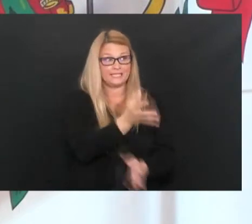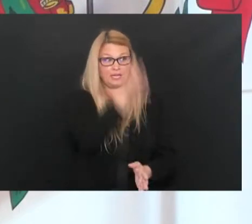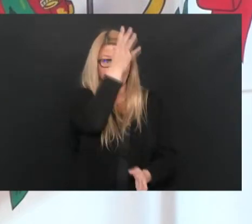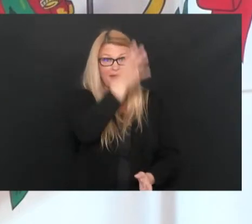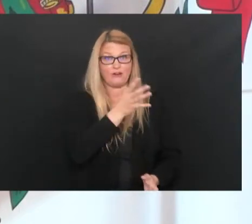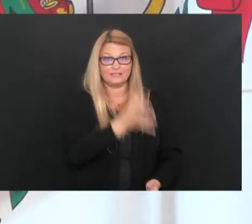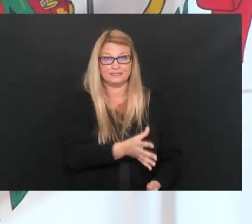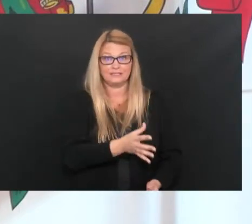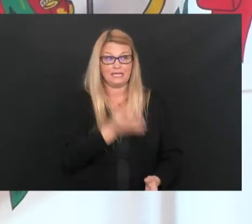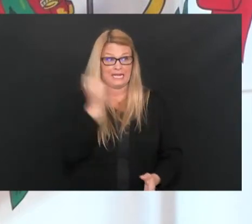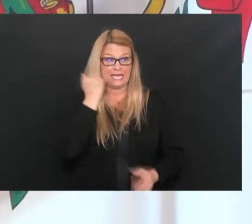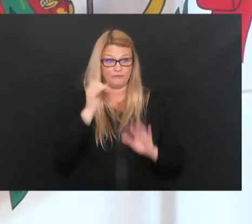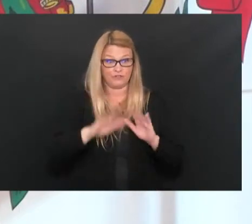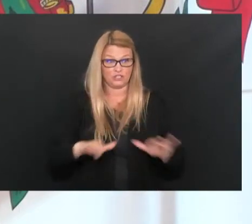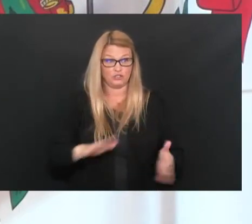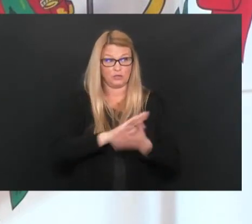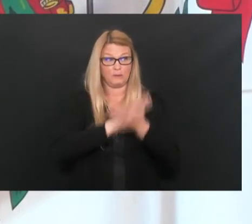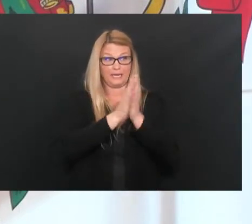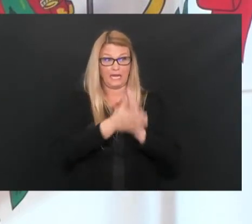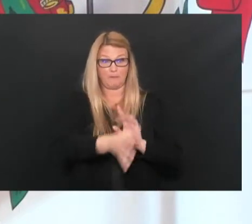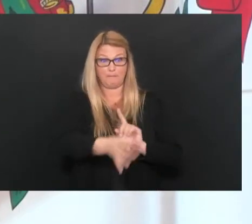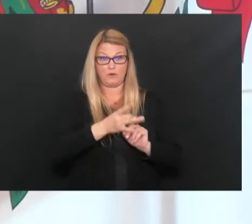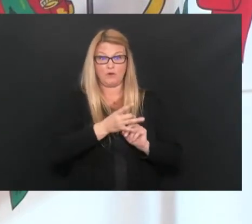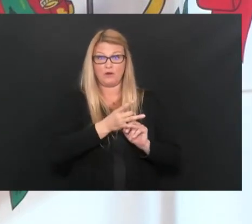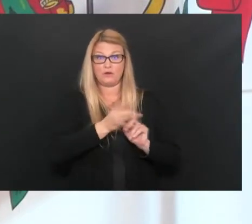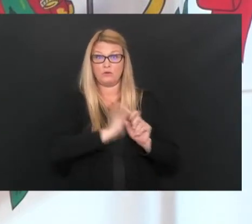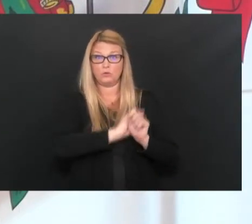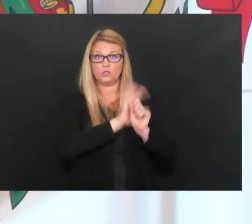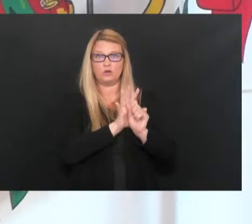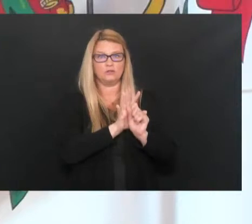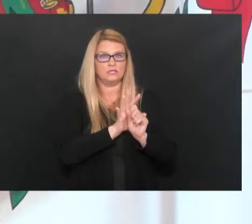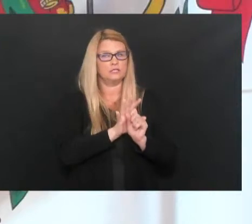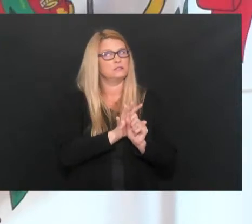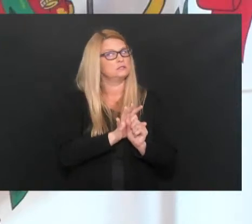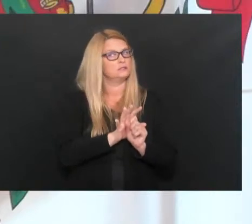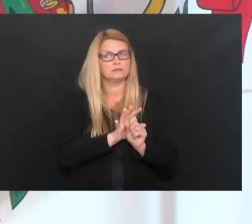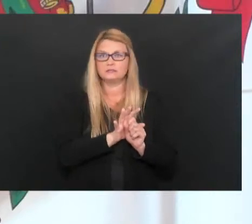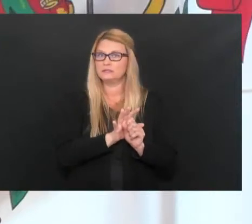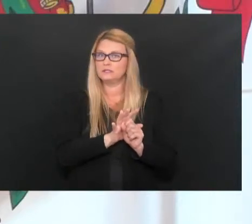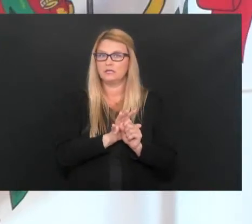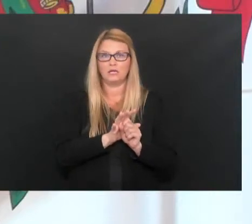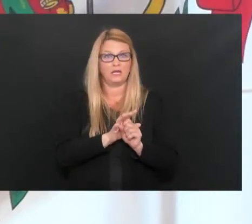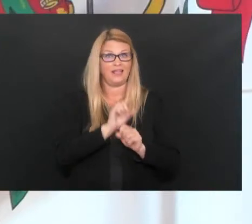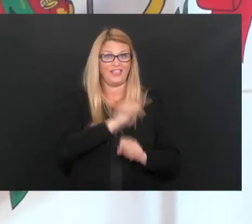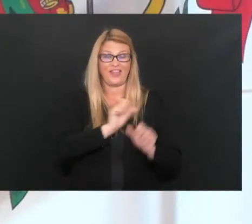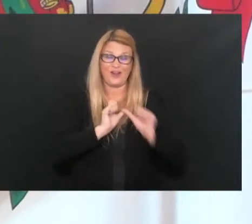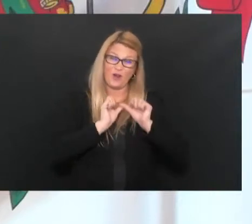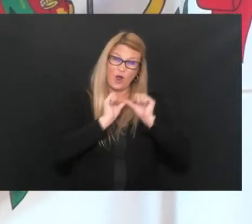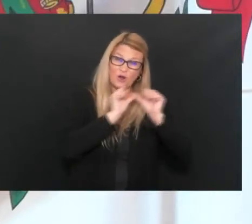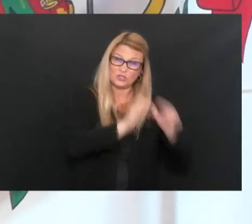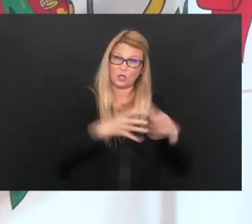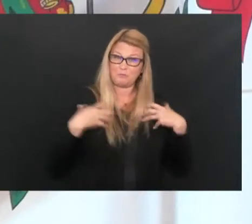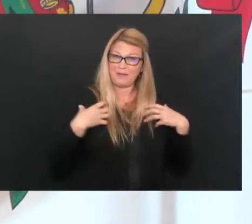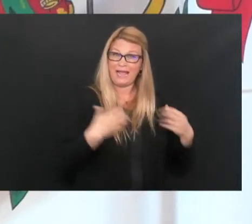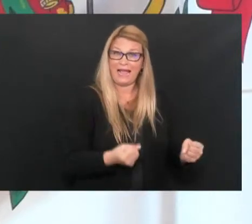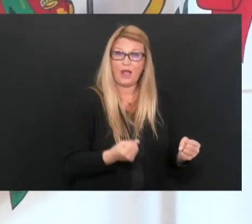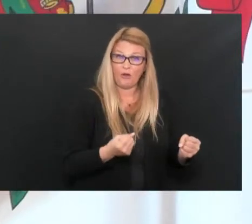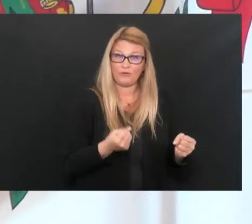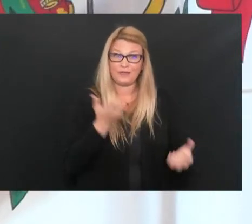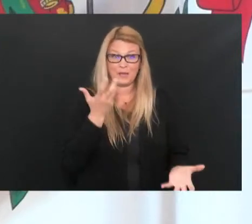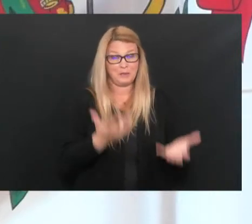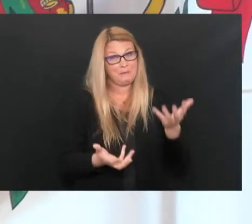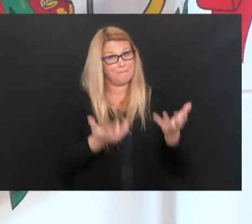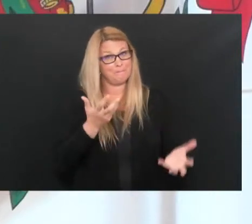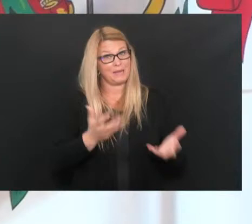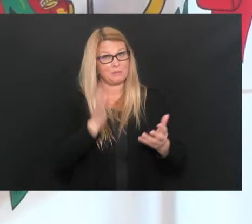get COVID, there are side effects that you don't want lingering with your kid as a potential positive as